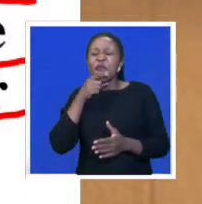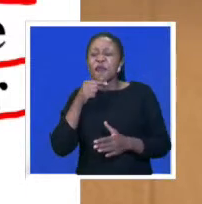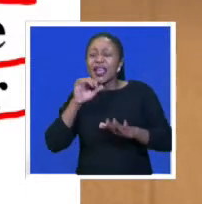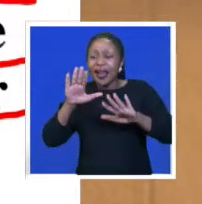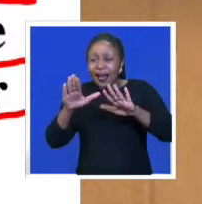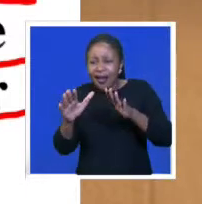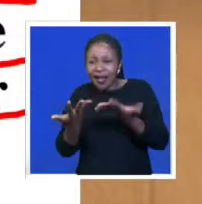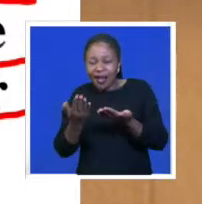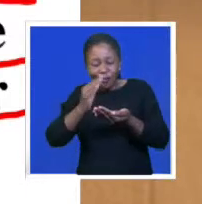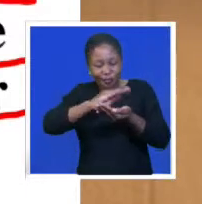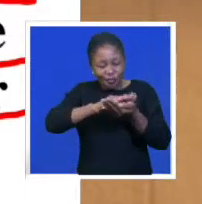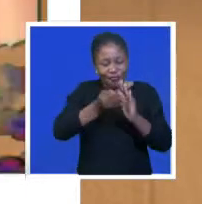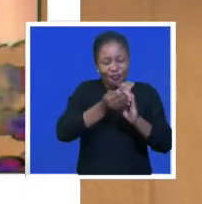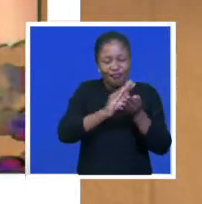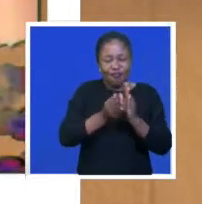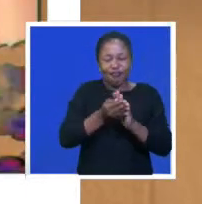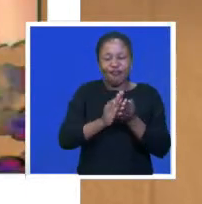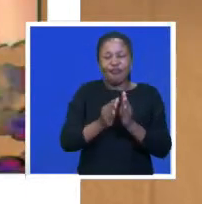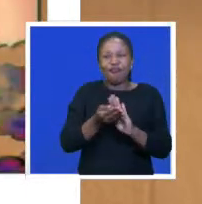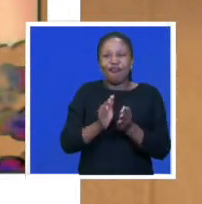woman.